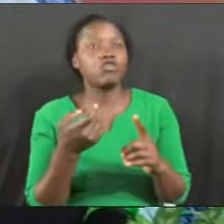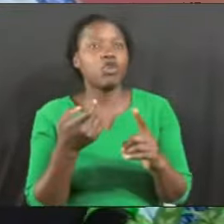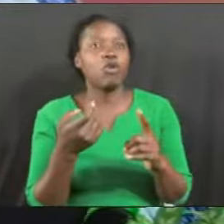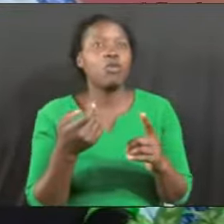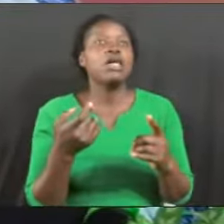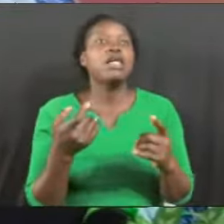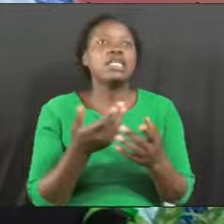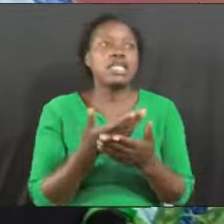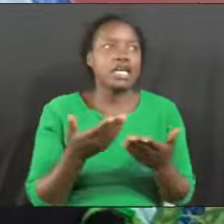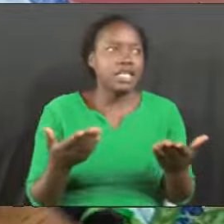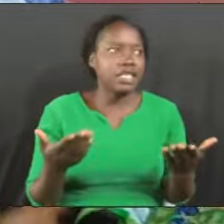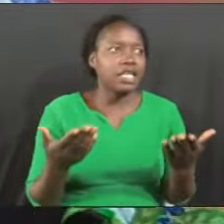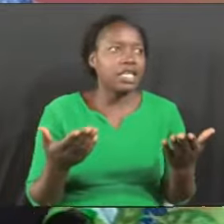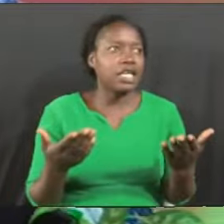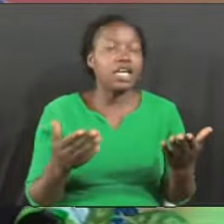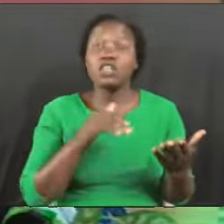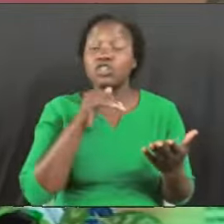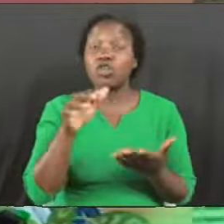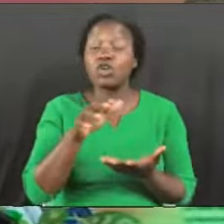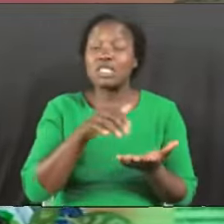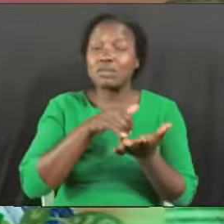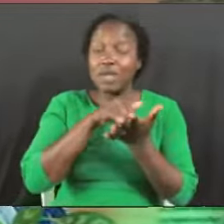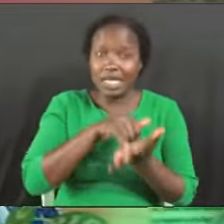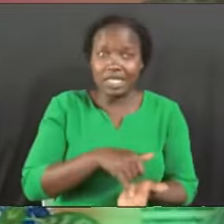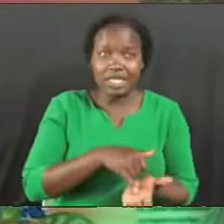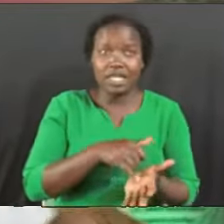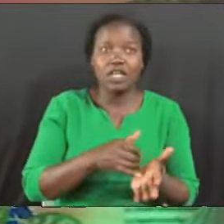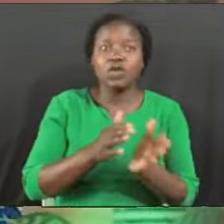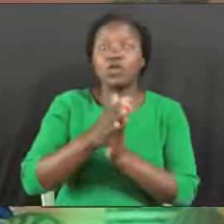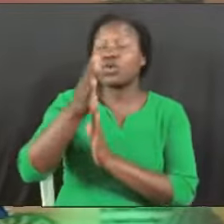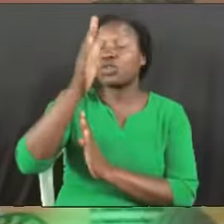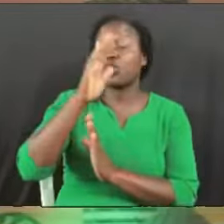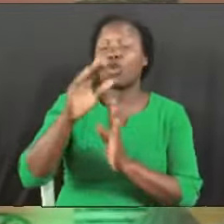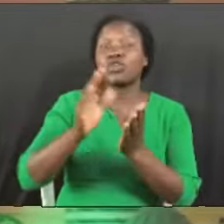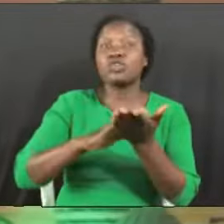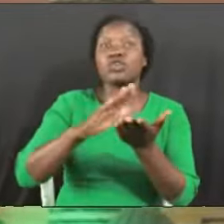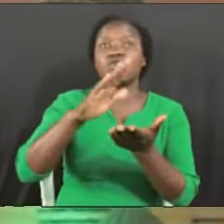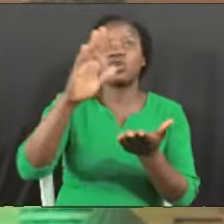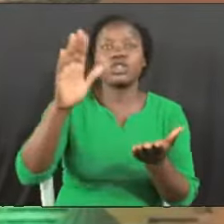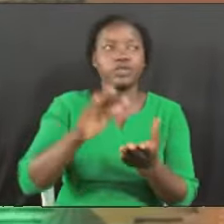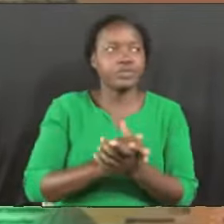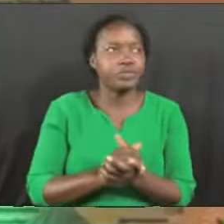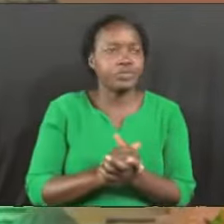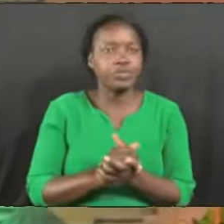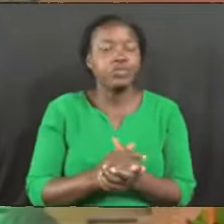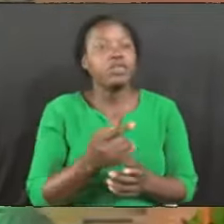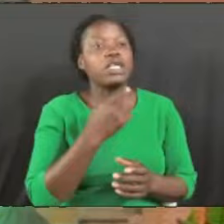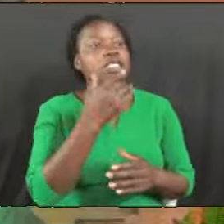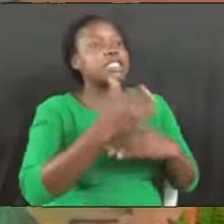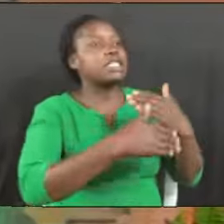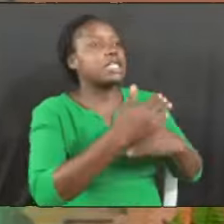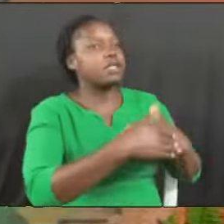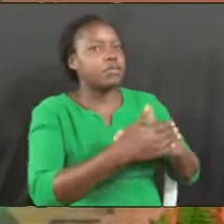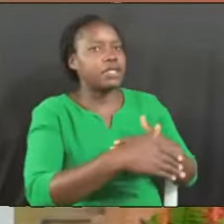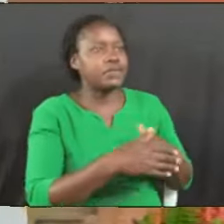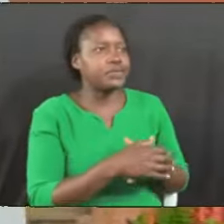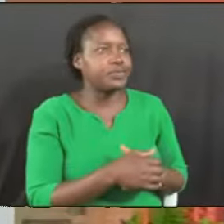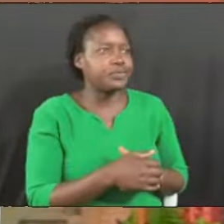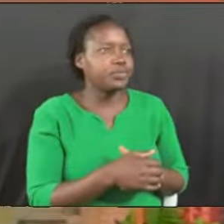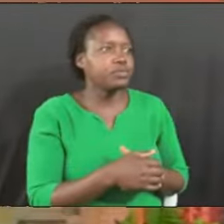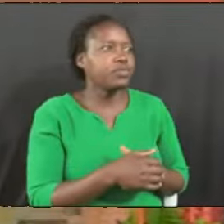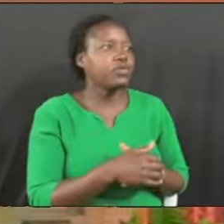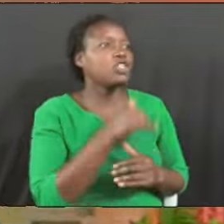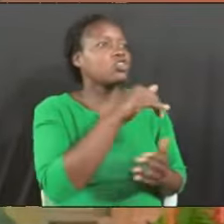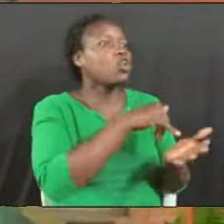here. Don't mess with God's glory. Turn to your neighbor, say, neighbor, don't